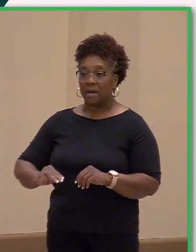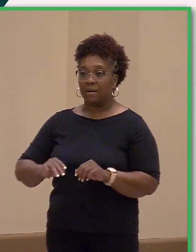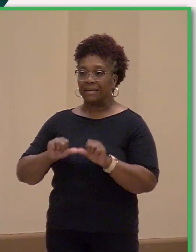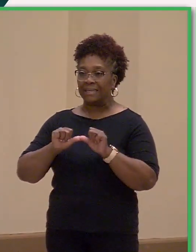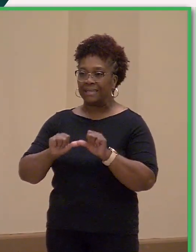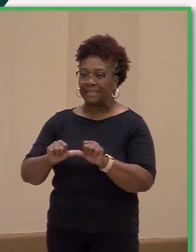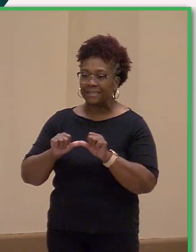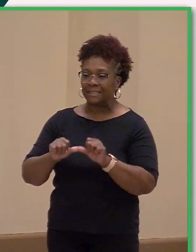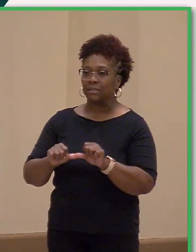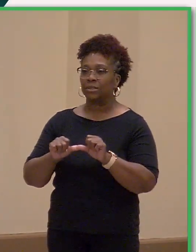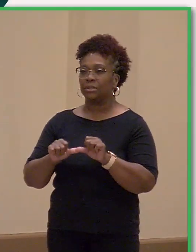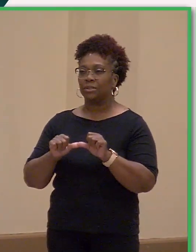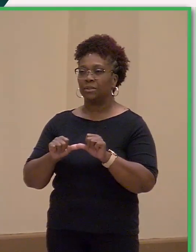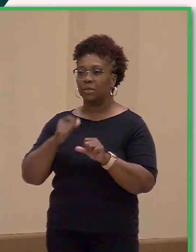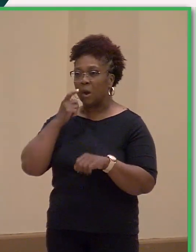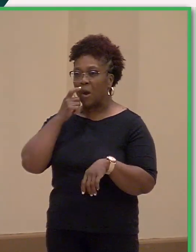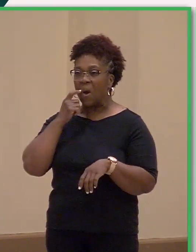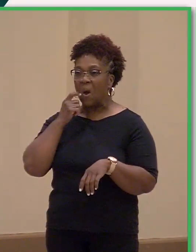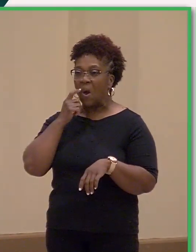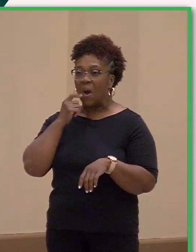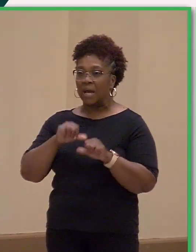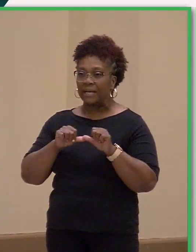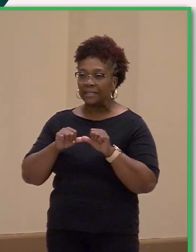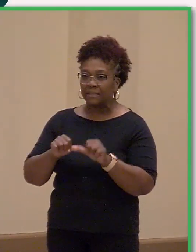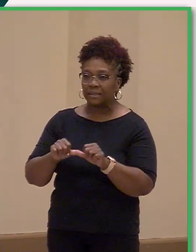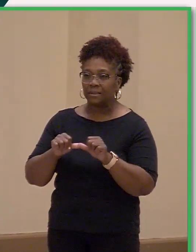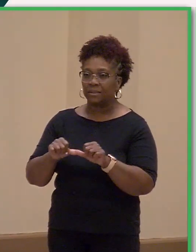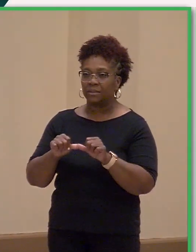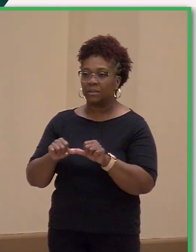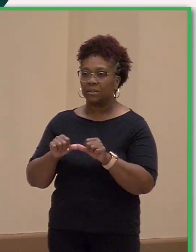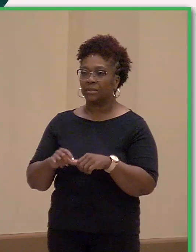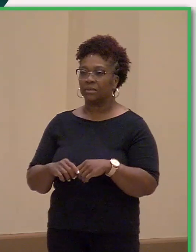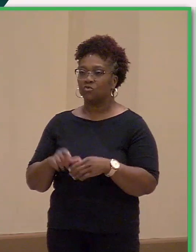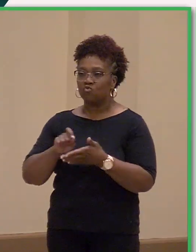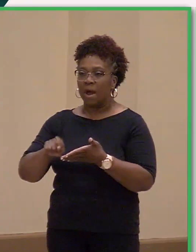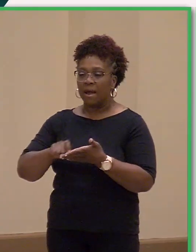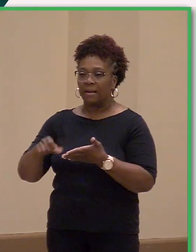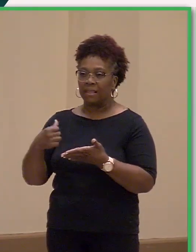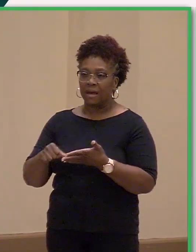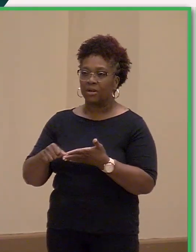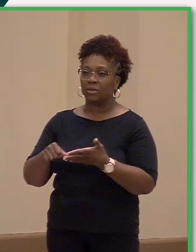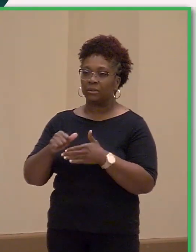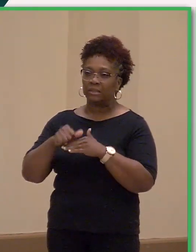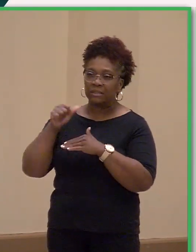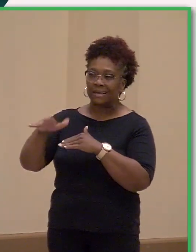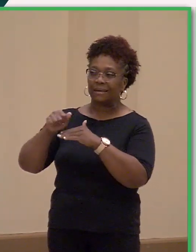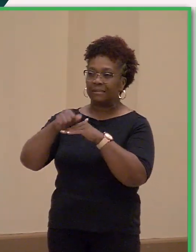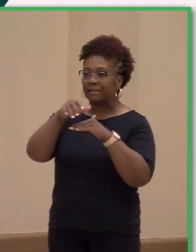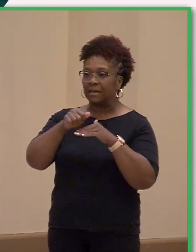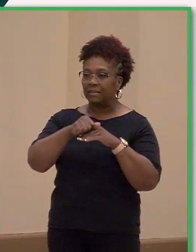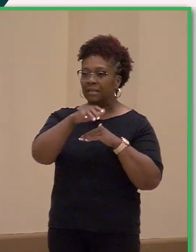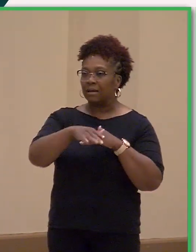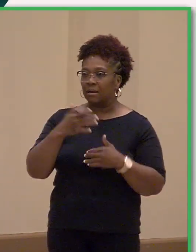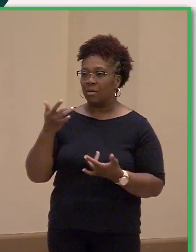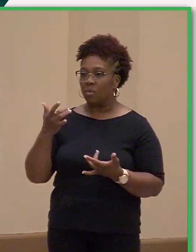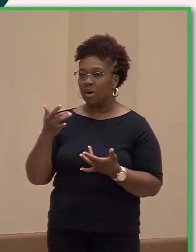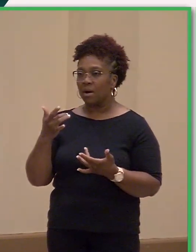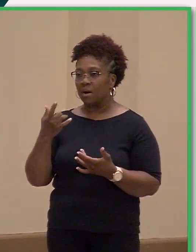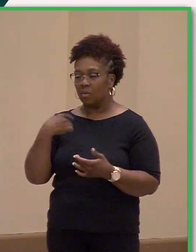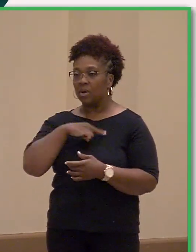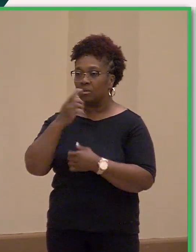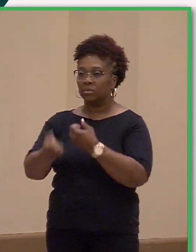those pens. Keep pushing those pencils. Keep writing letters, because we will get behind